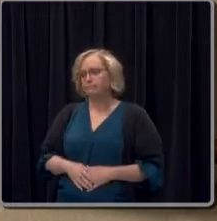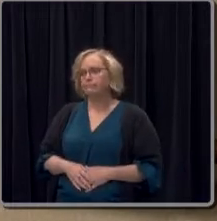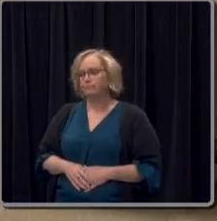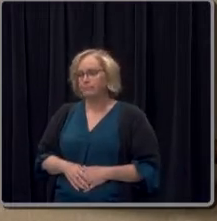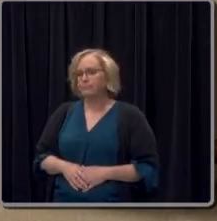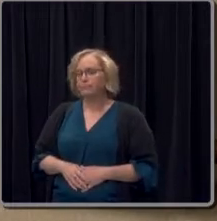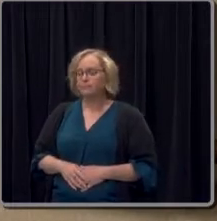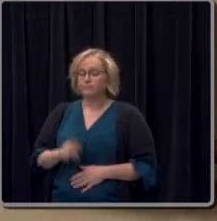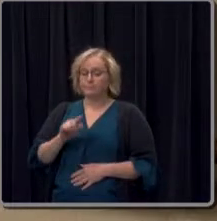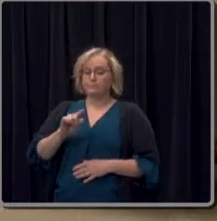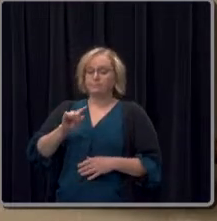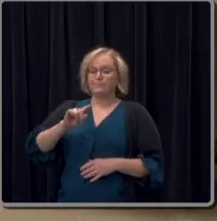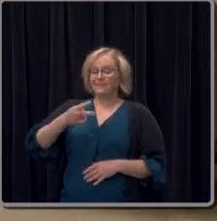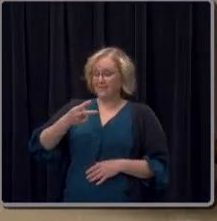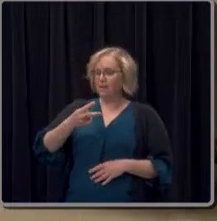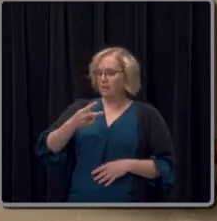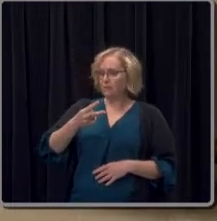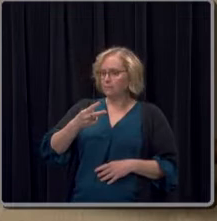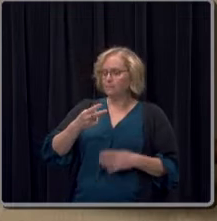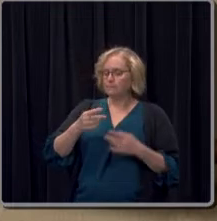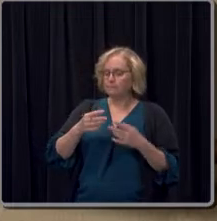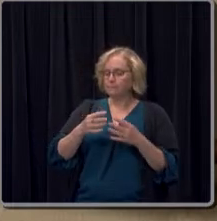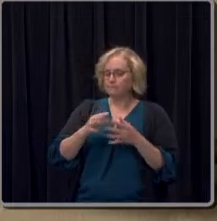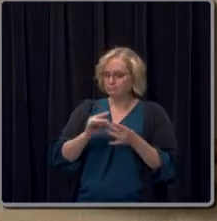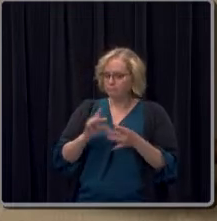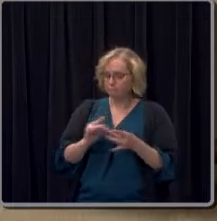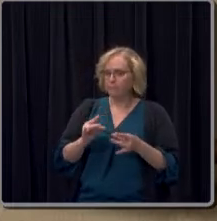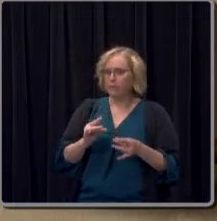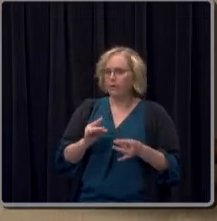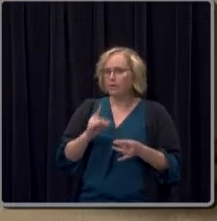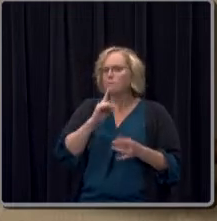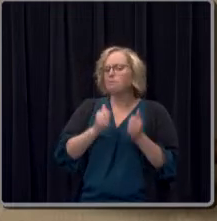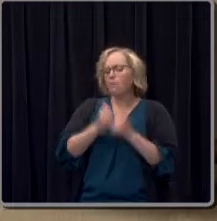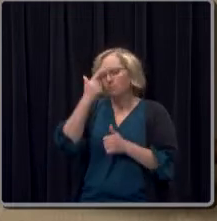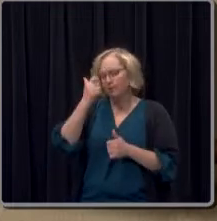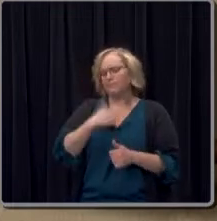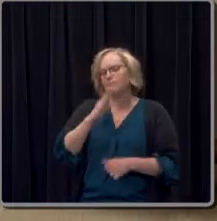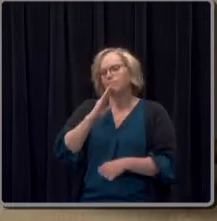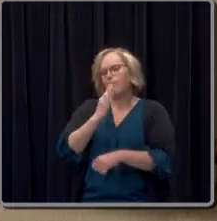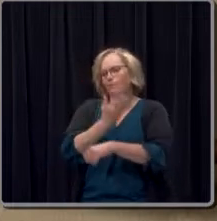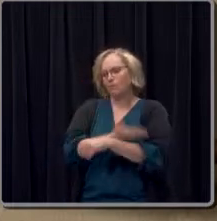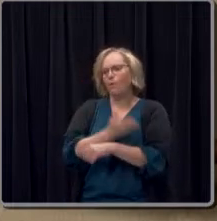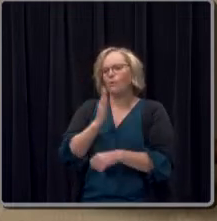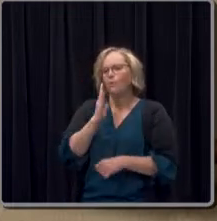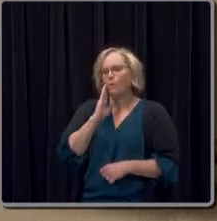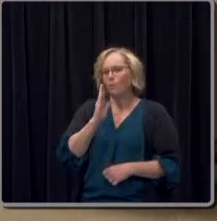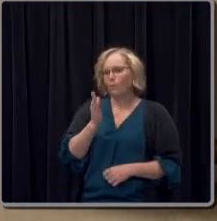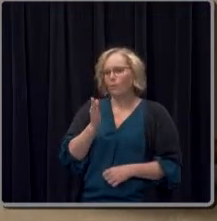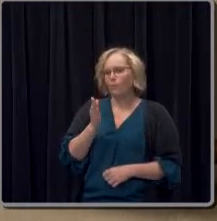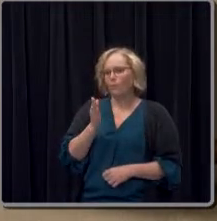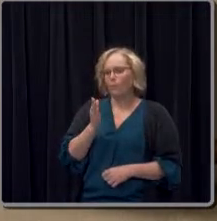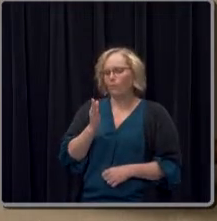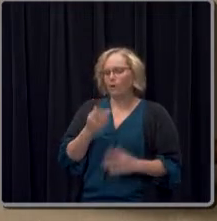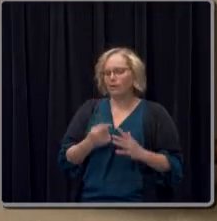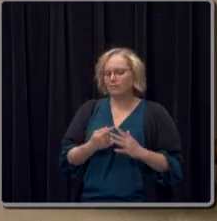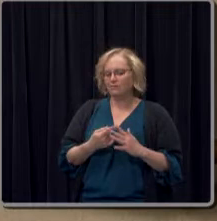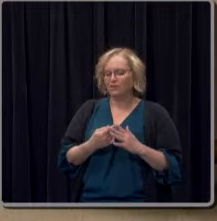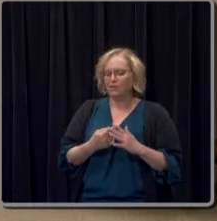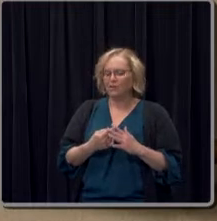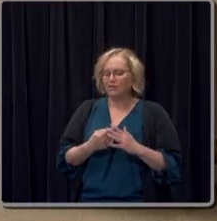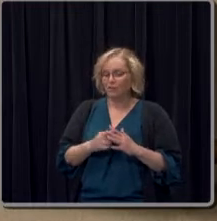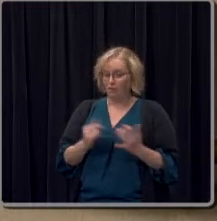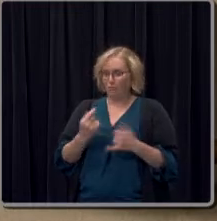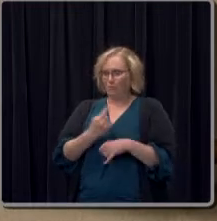The second thing I'd like to talk to you guys about, and it's mainly because my daughter is going into kindergarten roundup